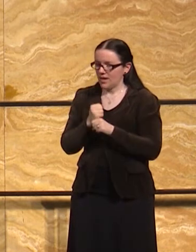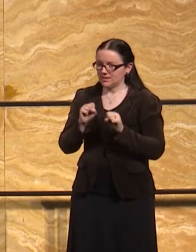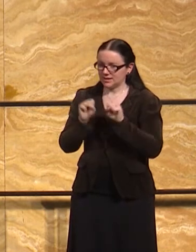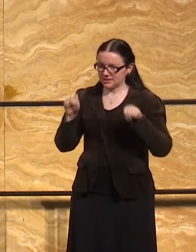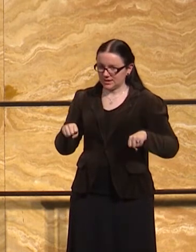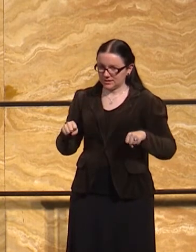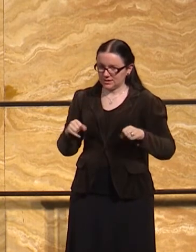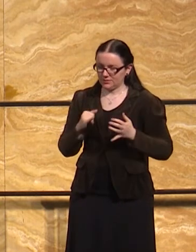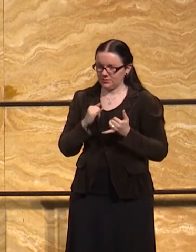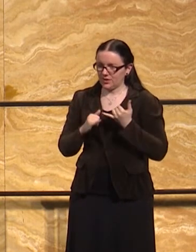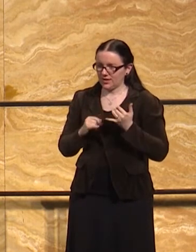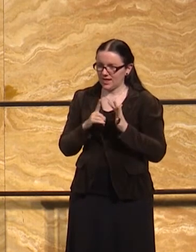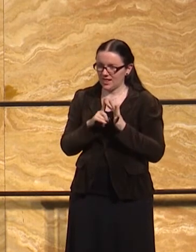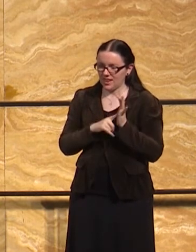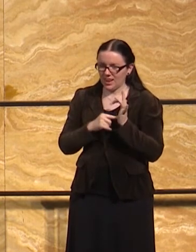not really